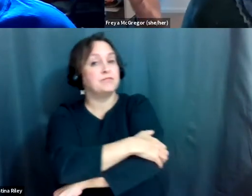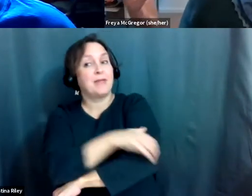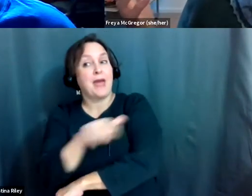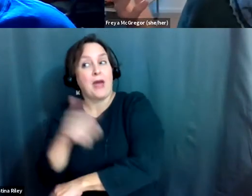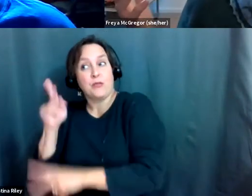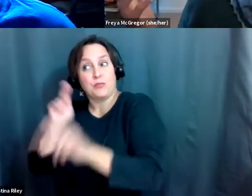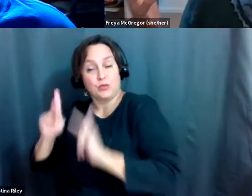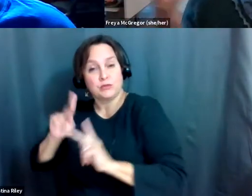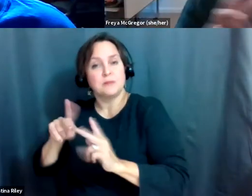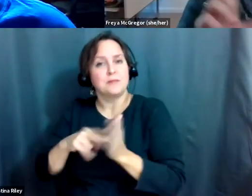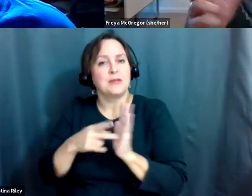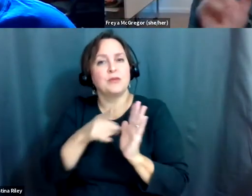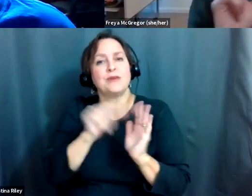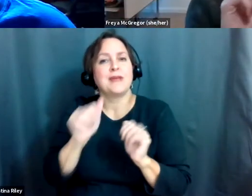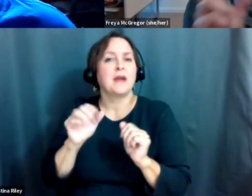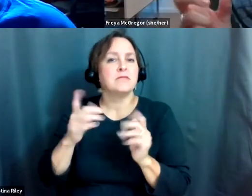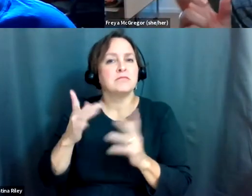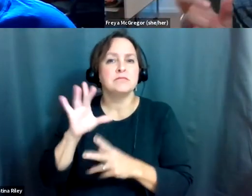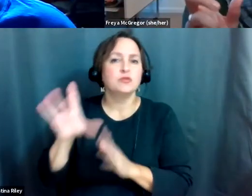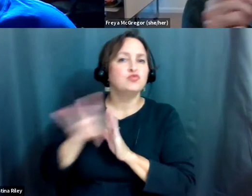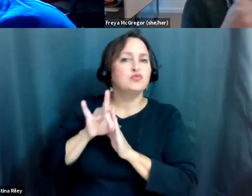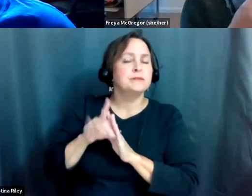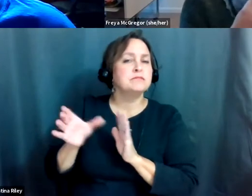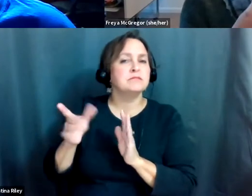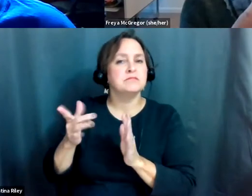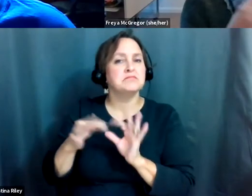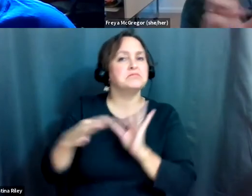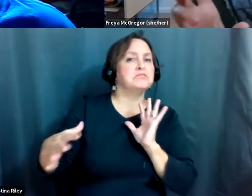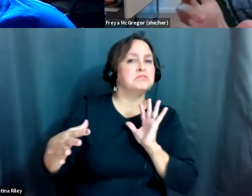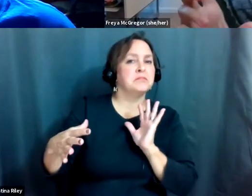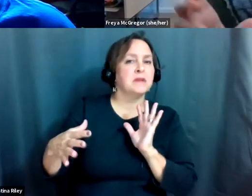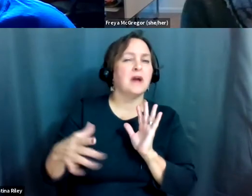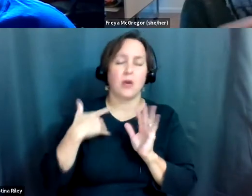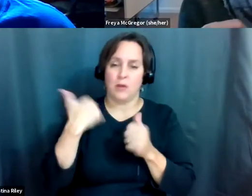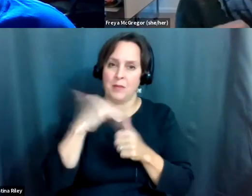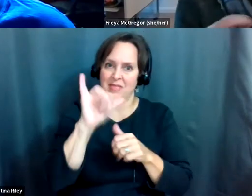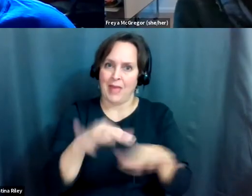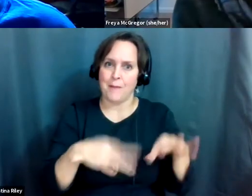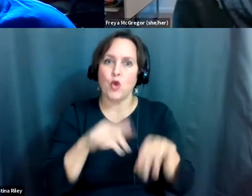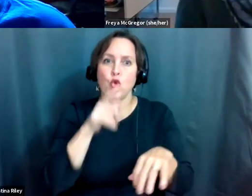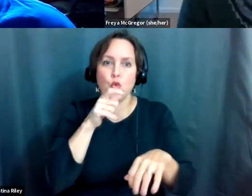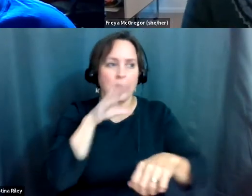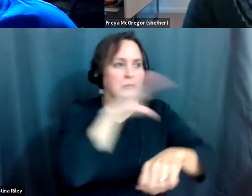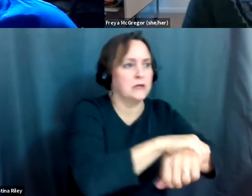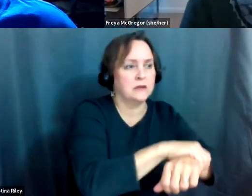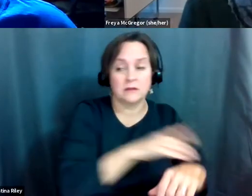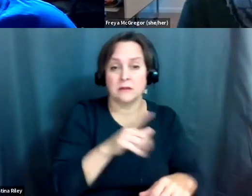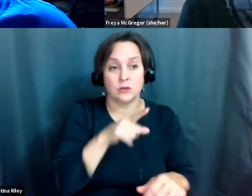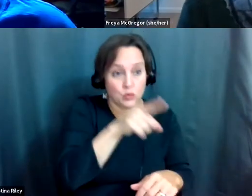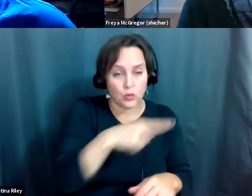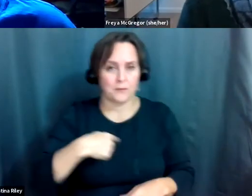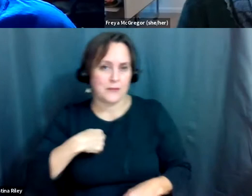if you don't want to go that way anymore. And so that was, I remember thinking that was a really key difference between who's holding who in this